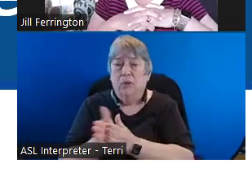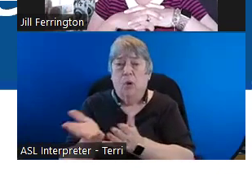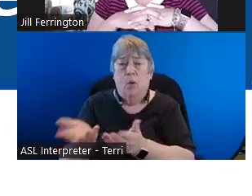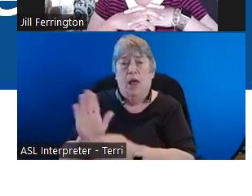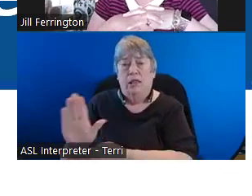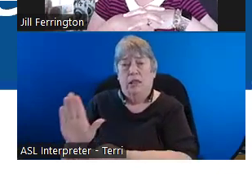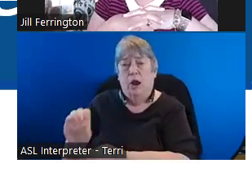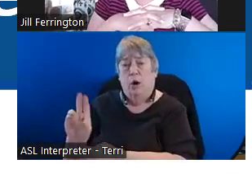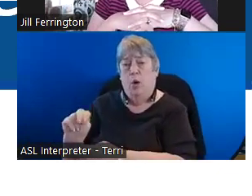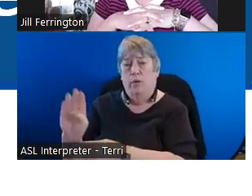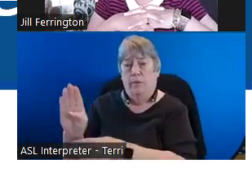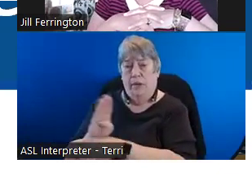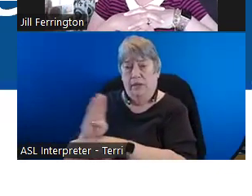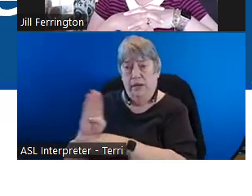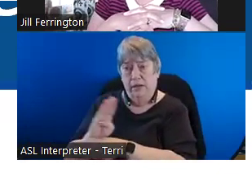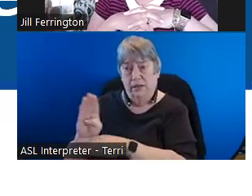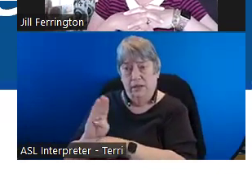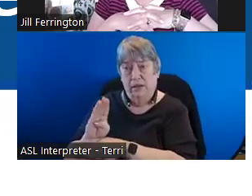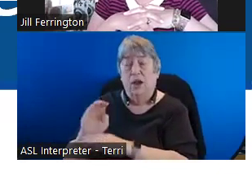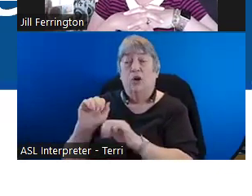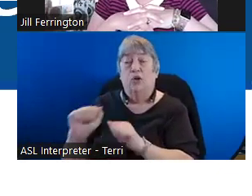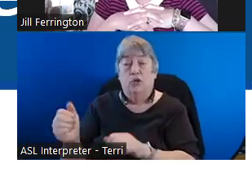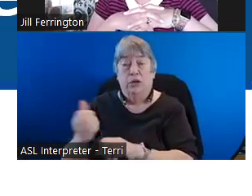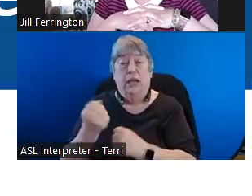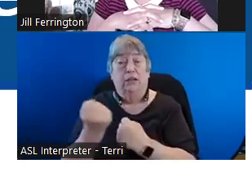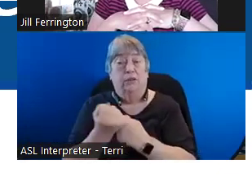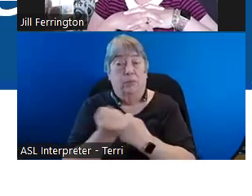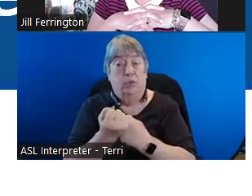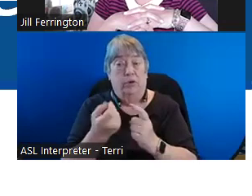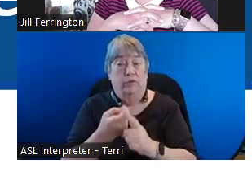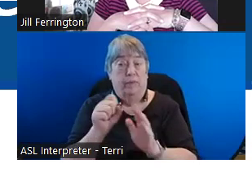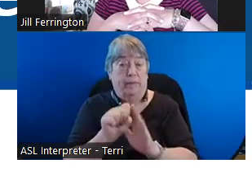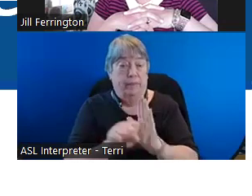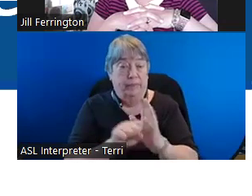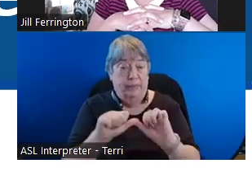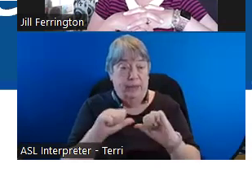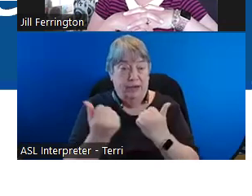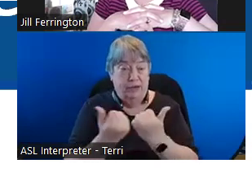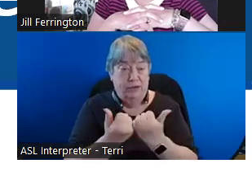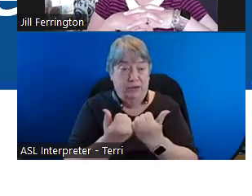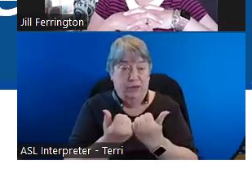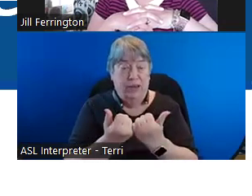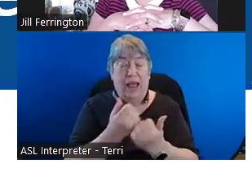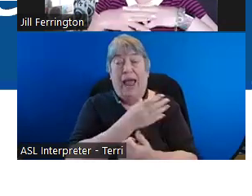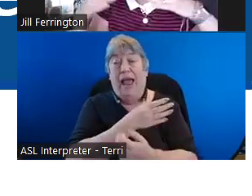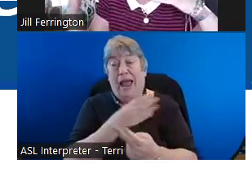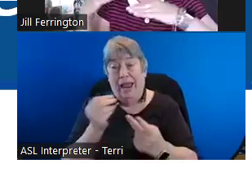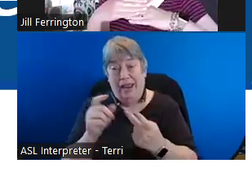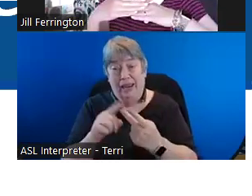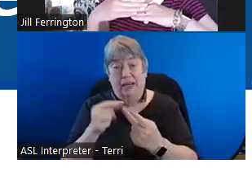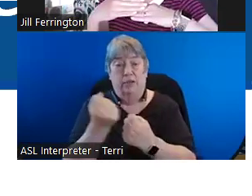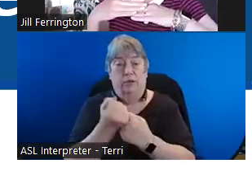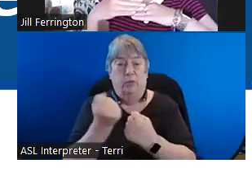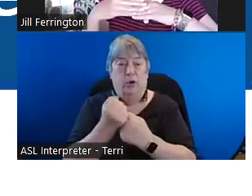could receive self-employment supports from a state agency and supported employment services as